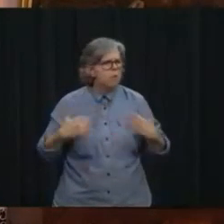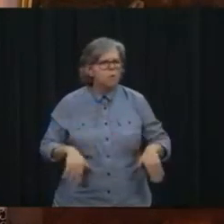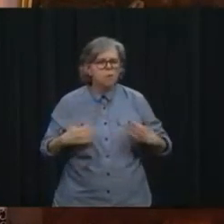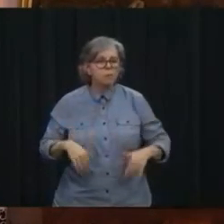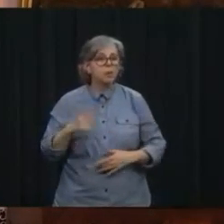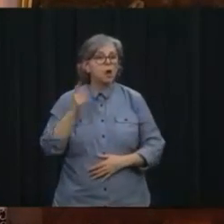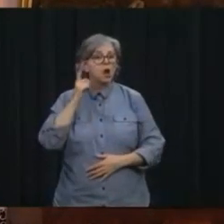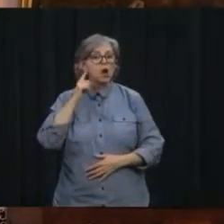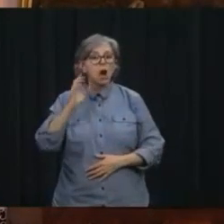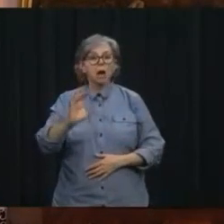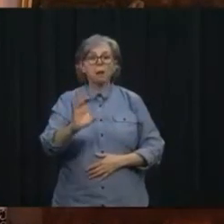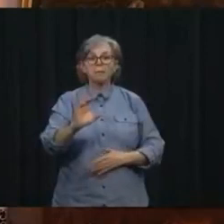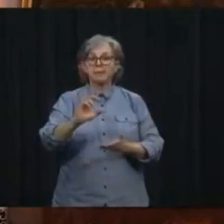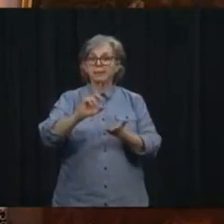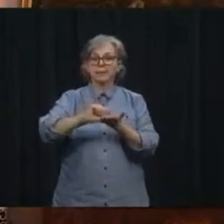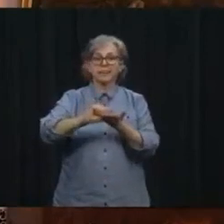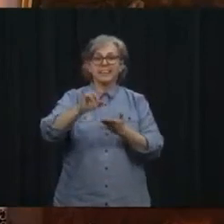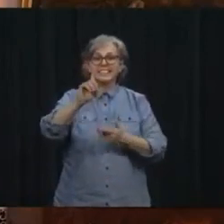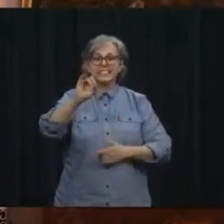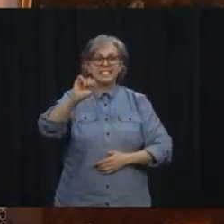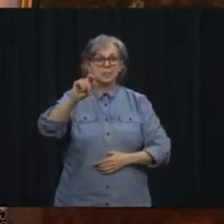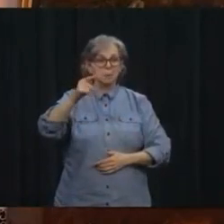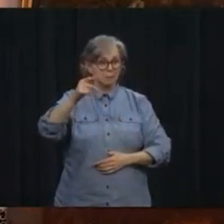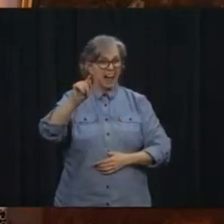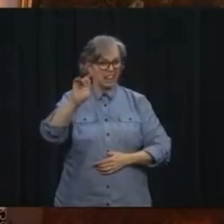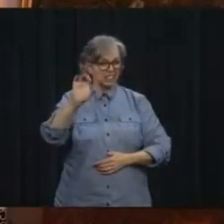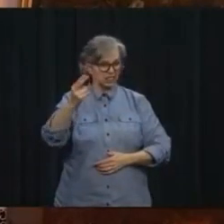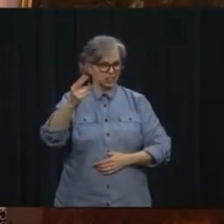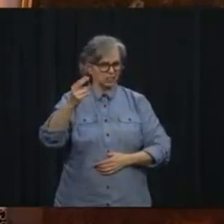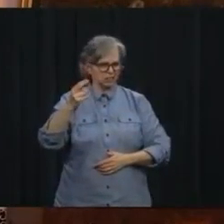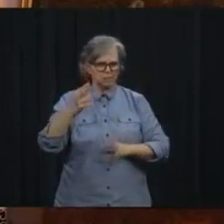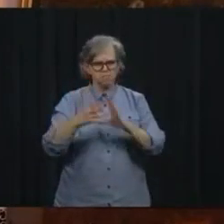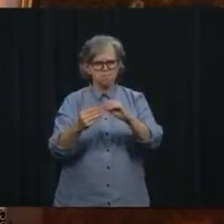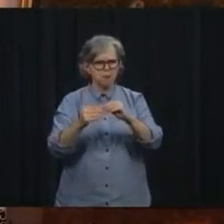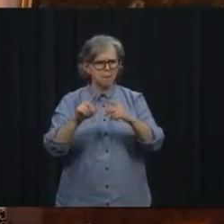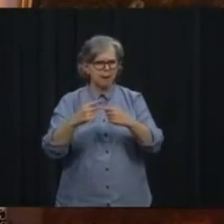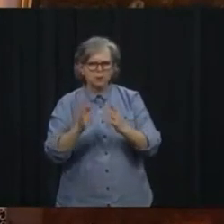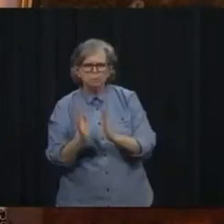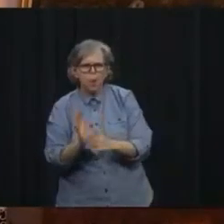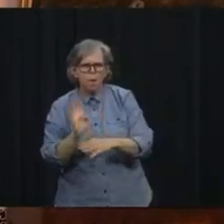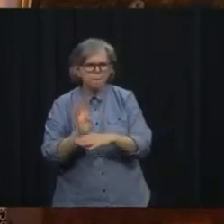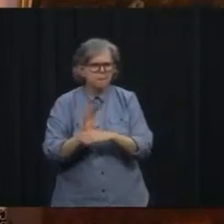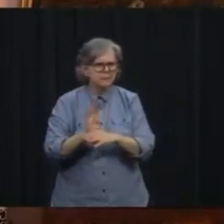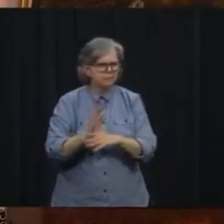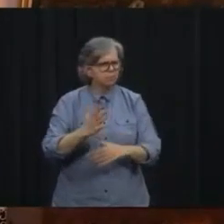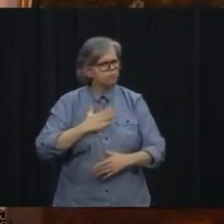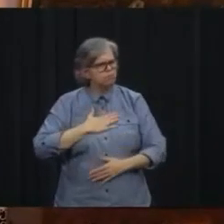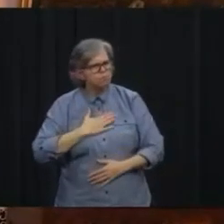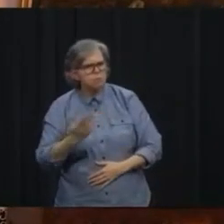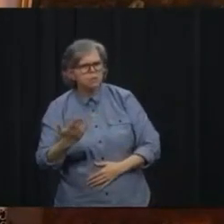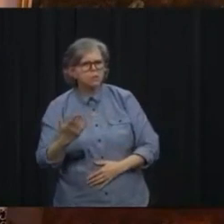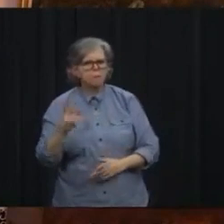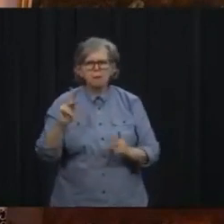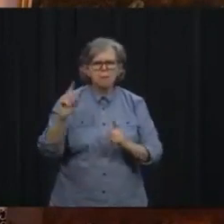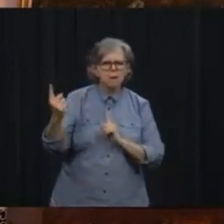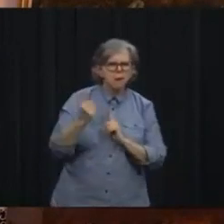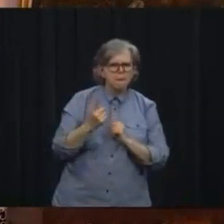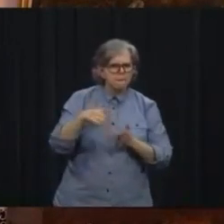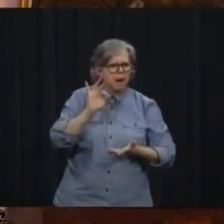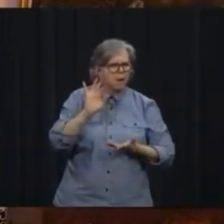these changes. Vulnerable people are the most at risk, and we're looking at that social vulnerability index. We are working with